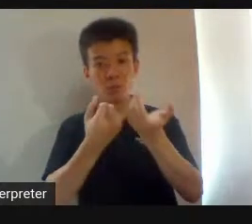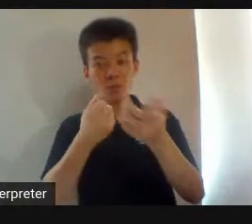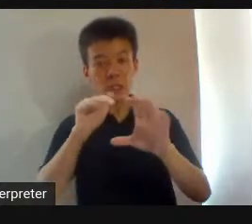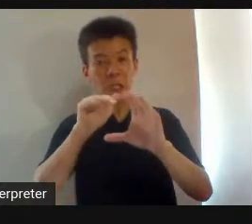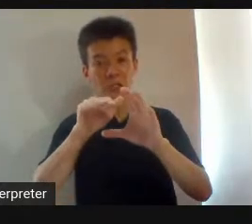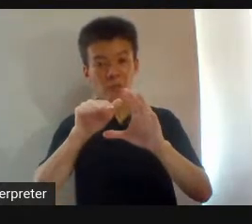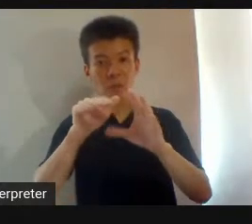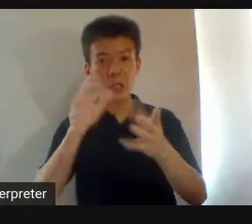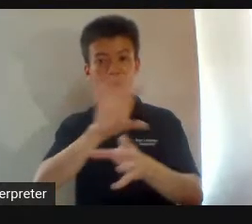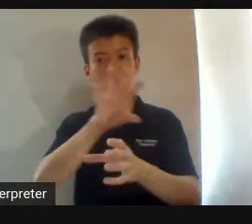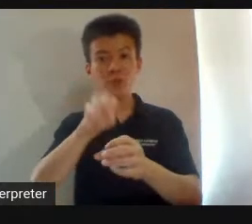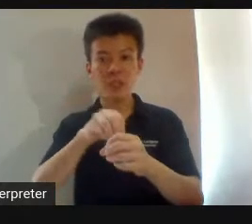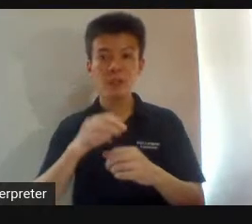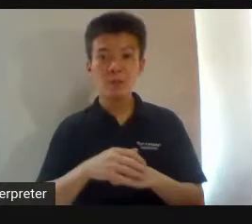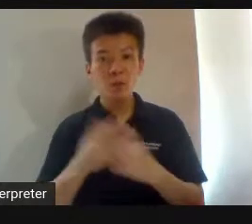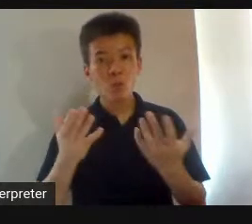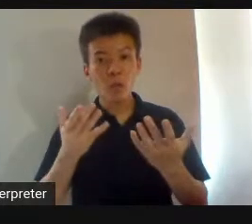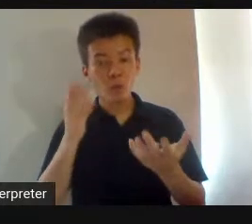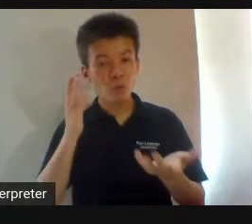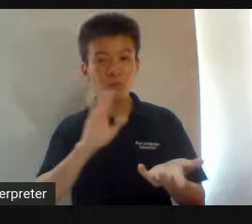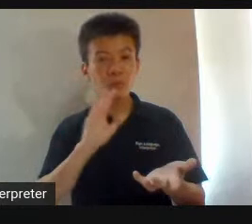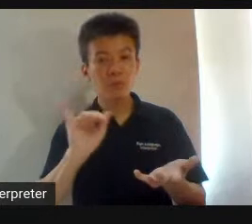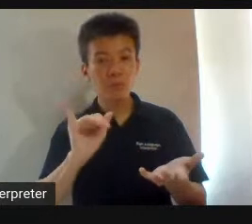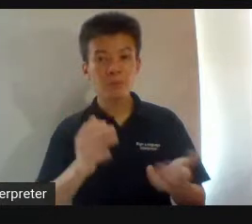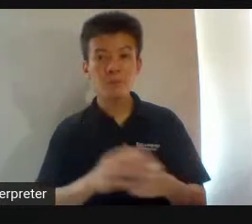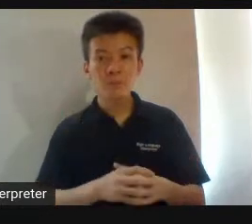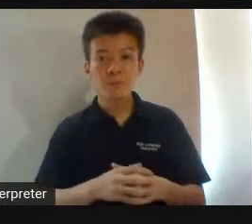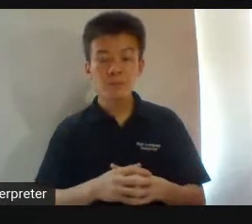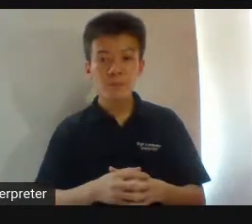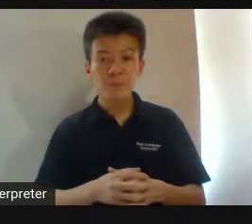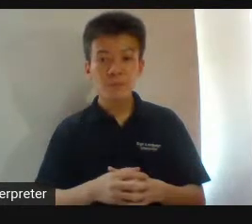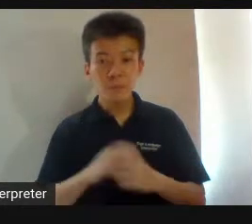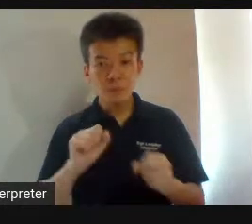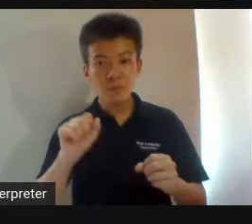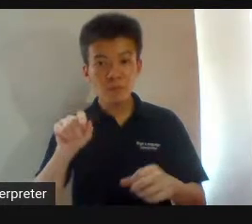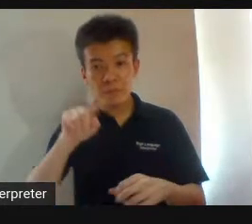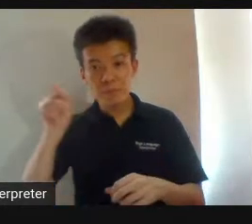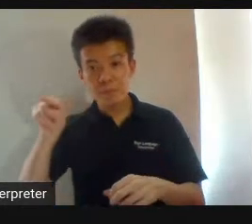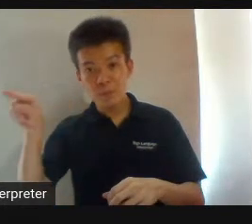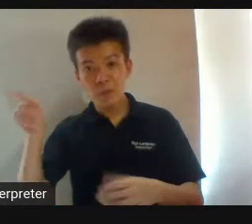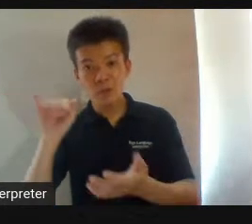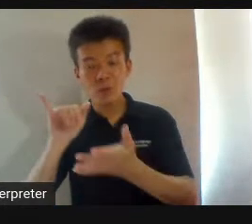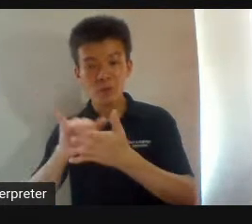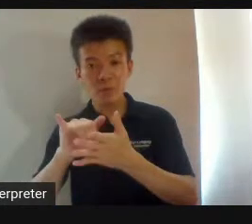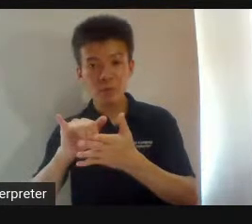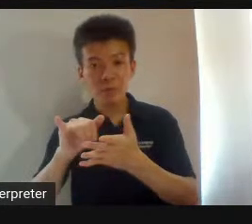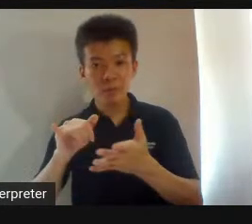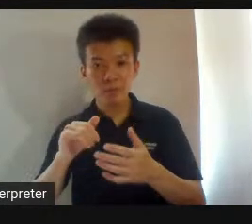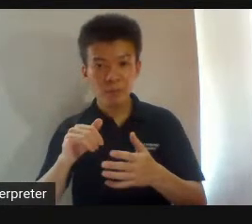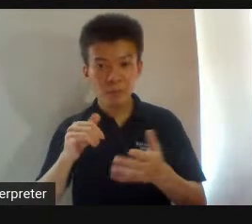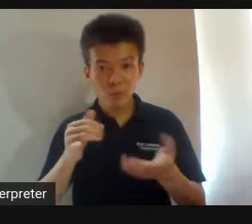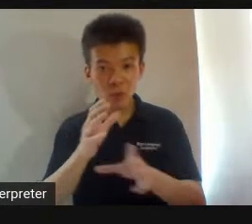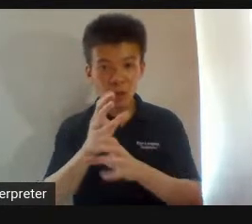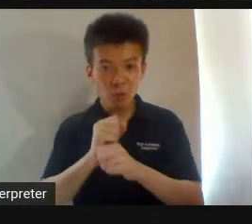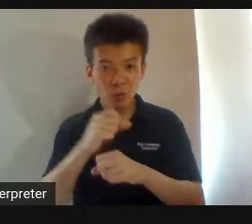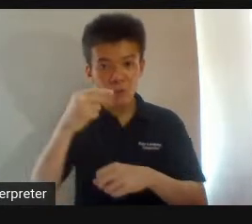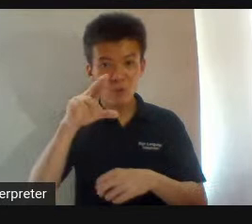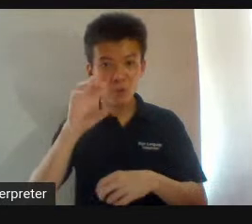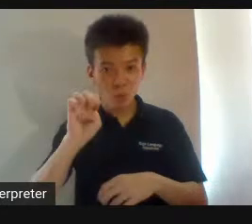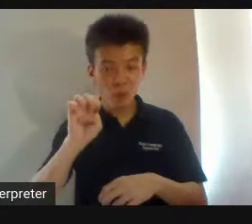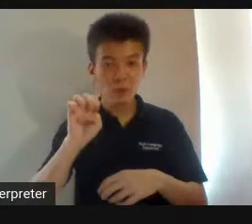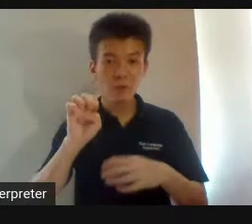and inclusivity, what would it be? We can go back to that Brady Bunch grid, so we can go to Grace and